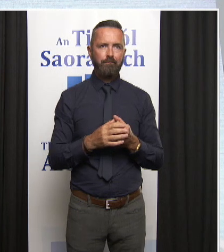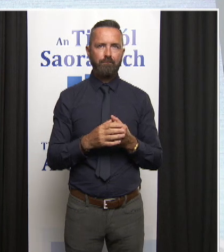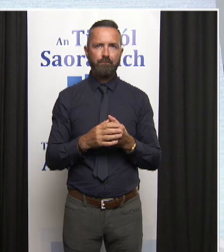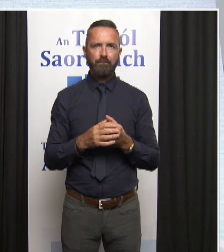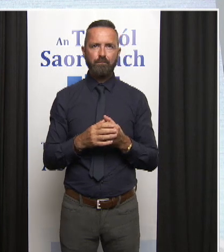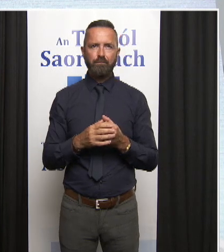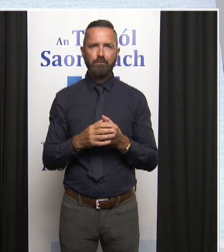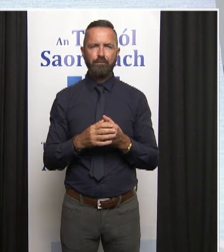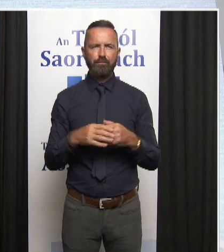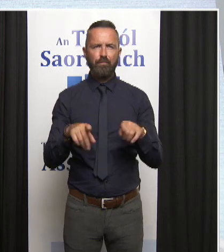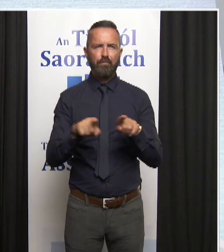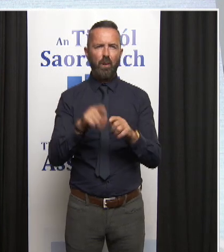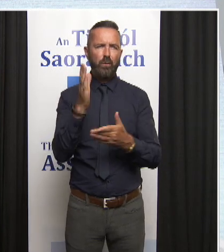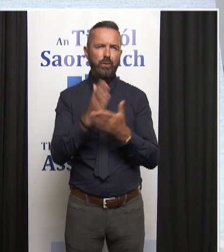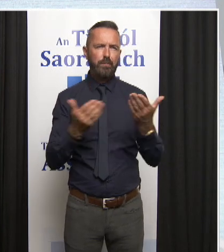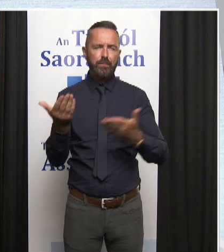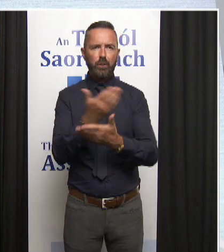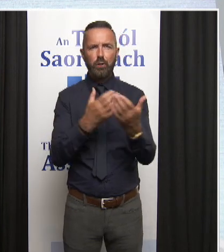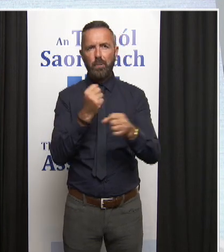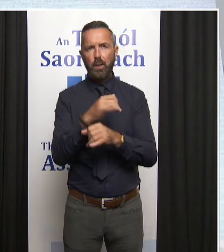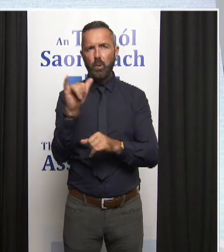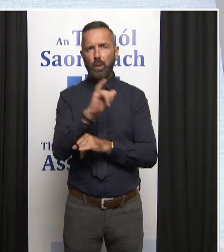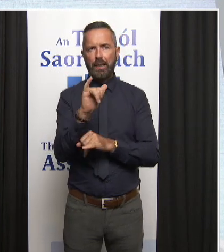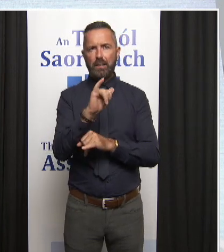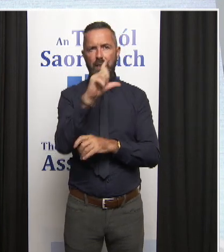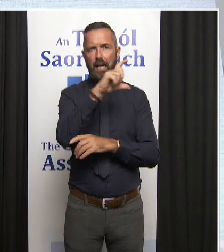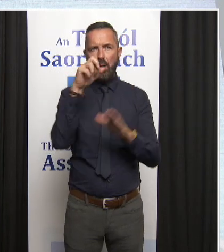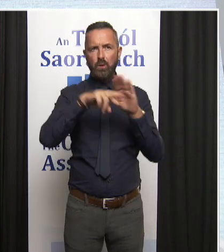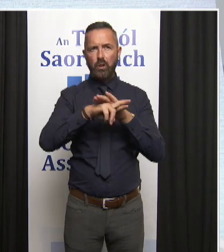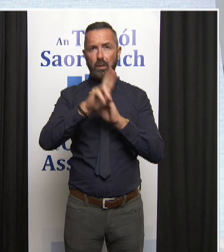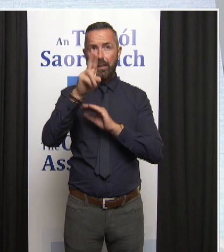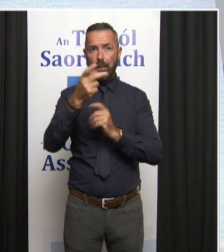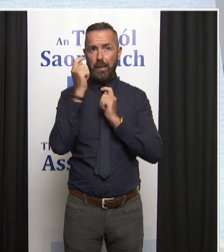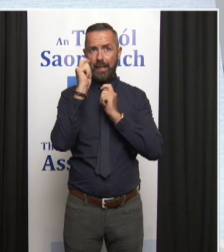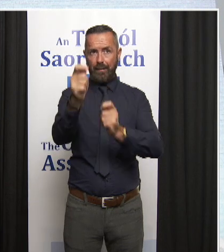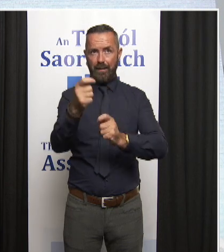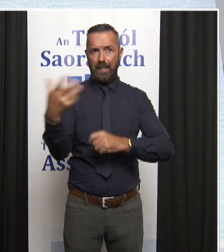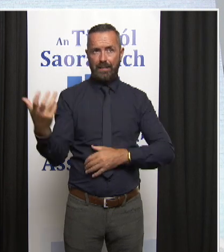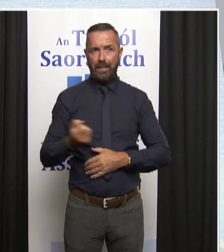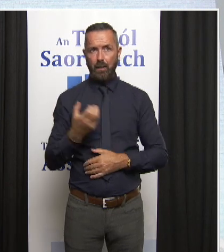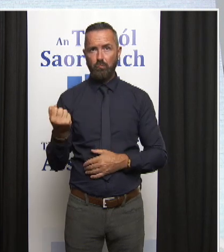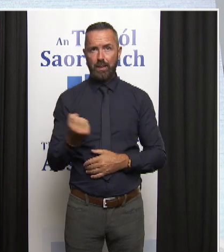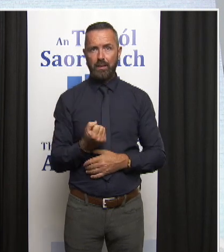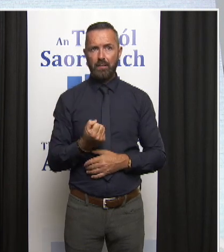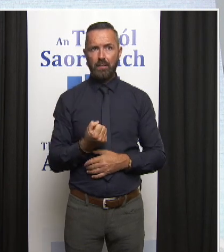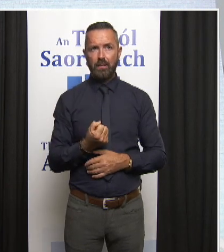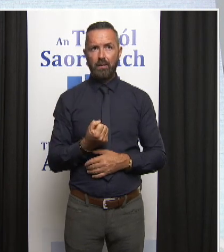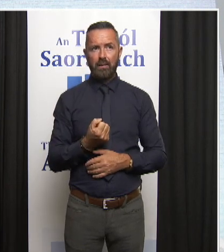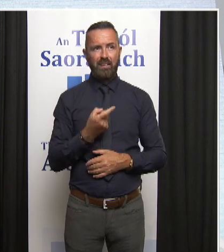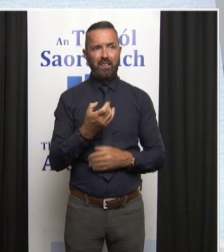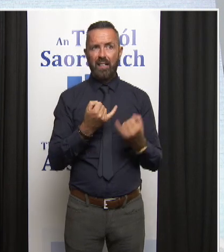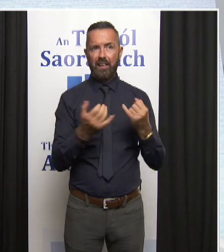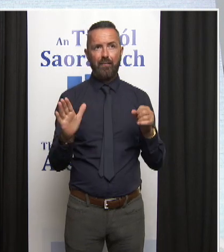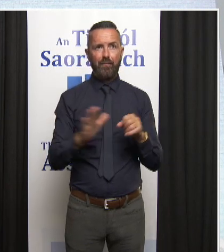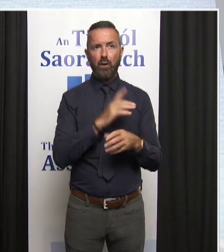some discussion with regard to which councillors should be given, or should councillors be given a salary which is equivalent to a full-time